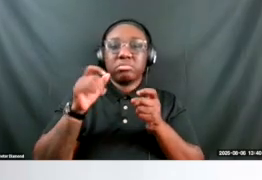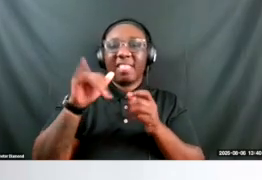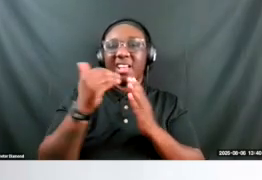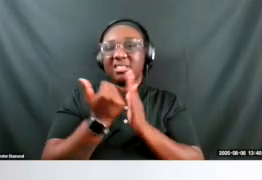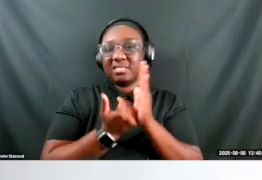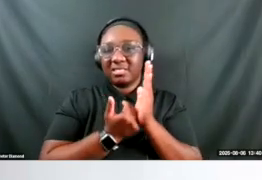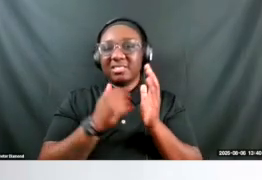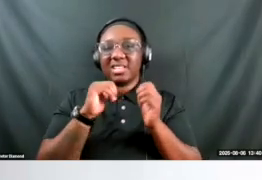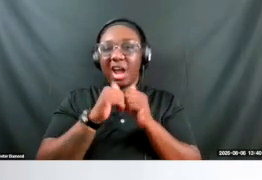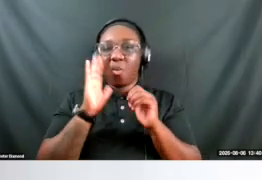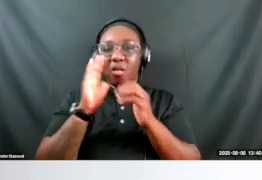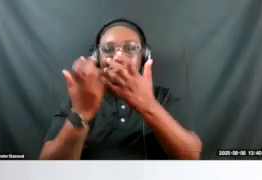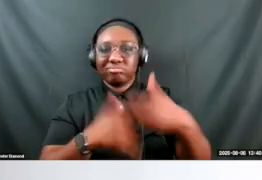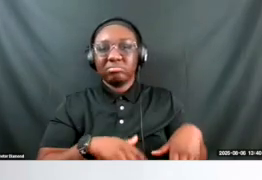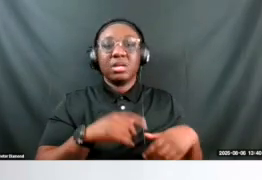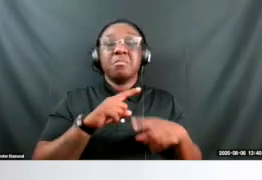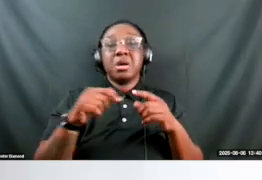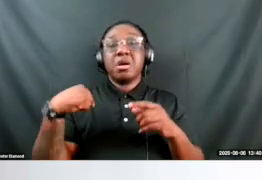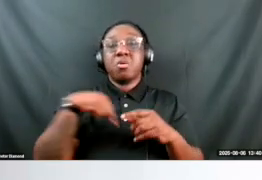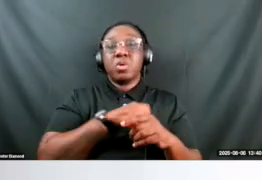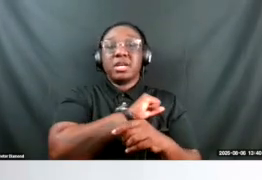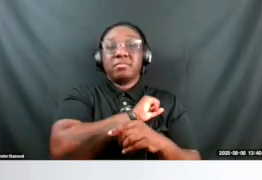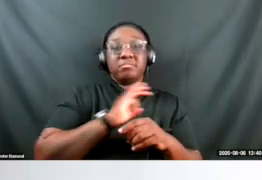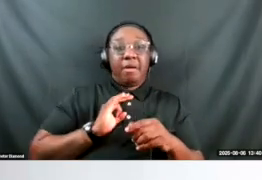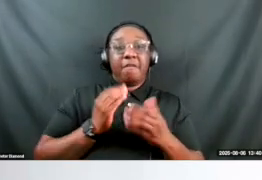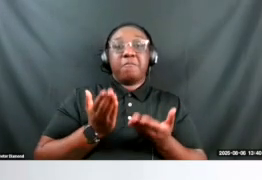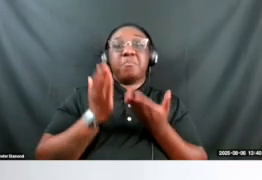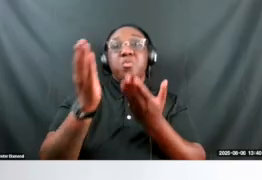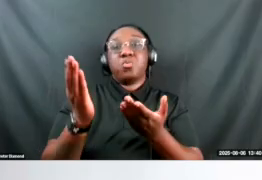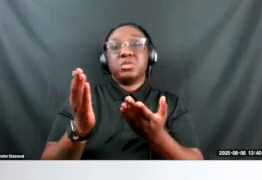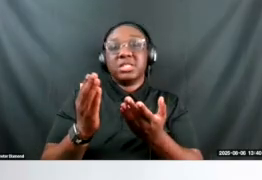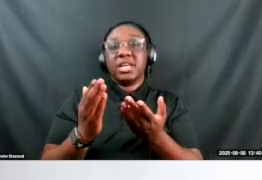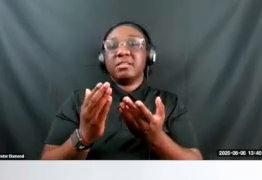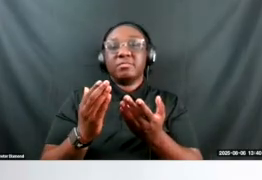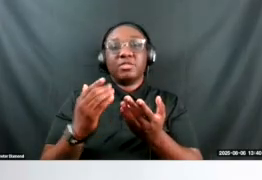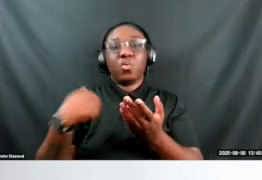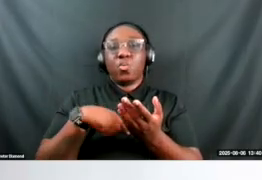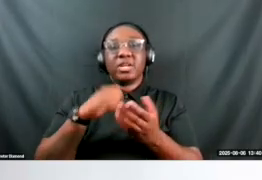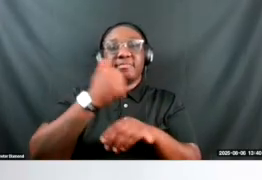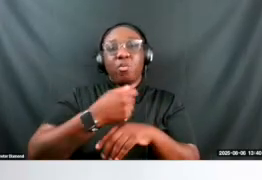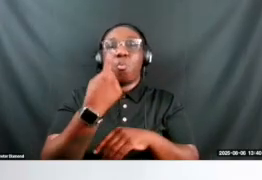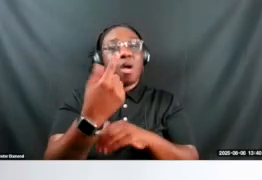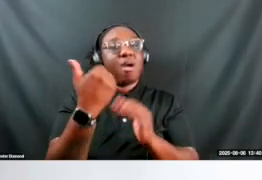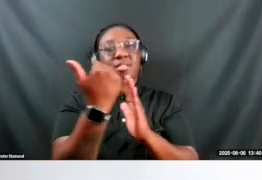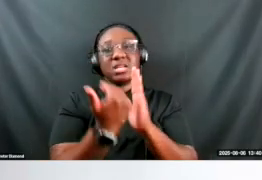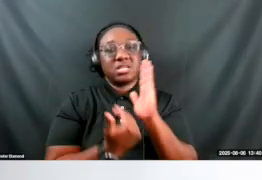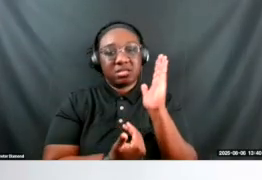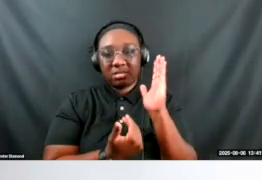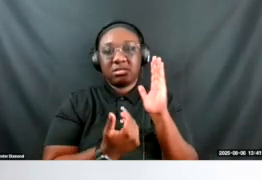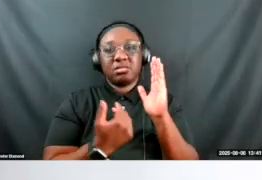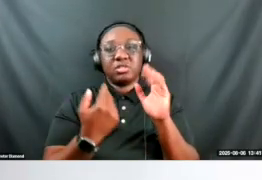like to propose that a singular list be used for the projects and continue work over the coming months to implement this